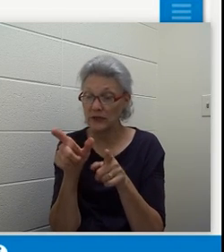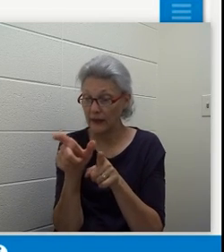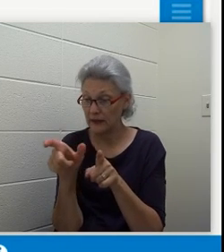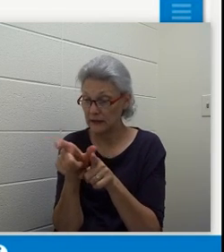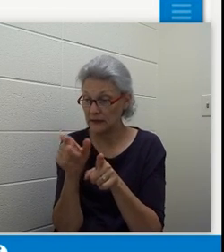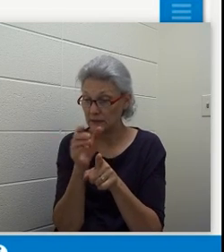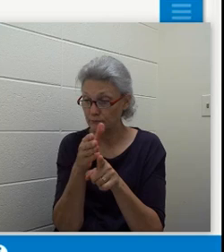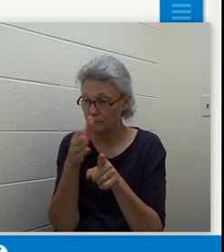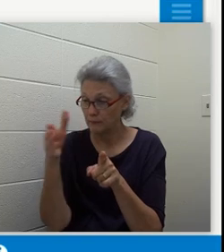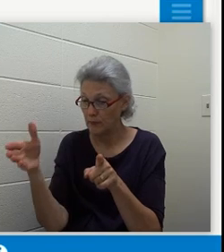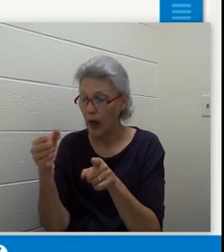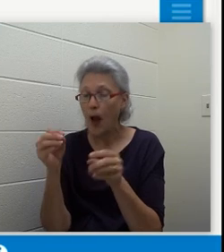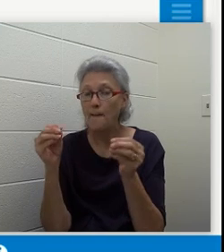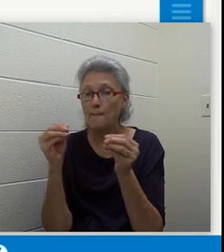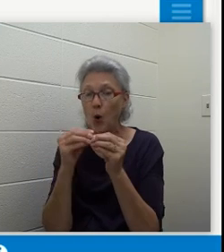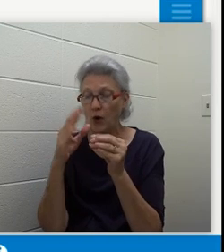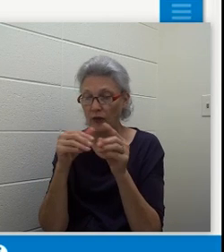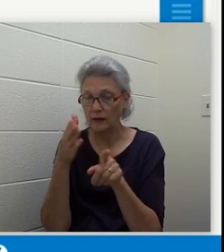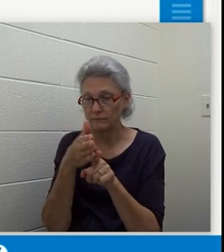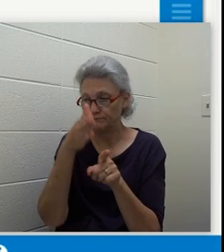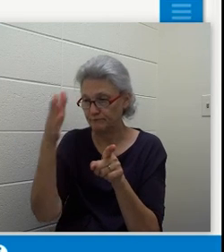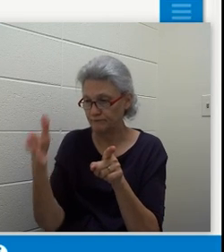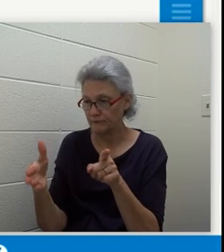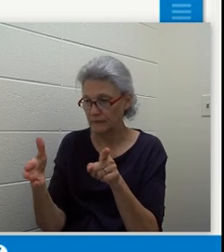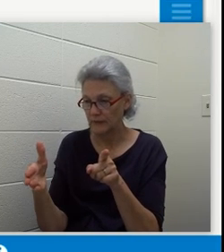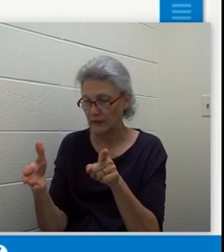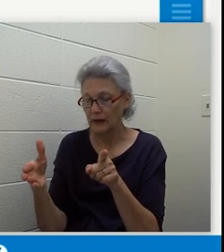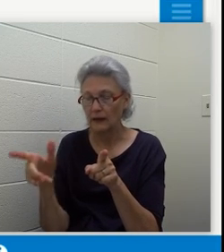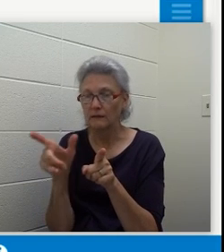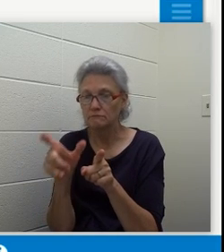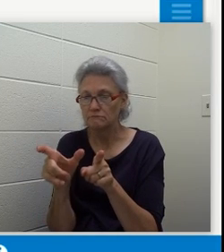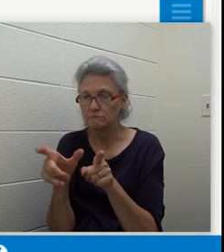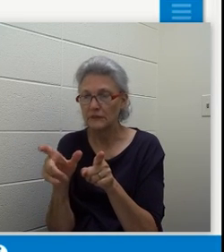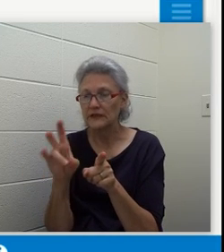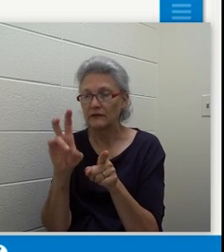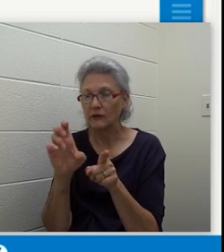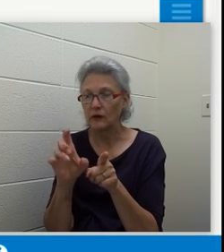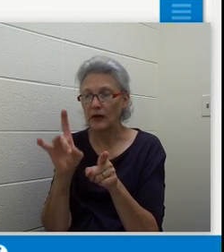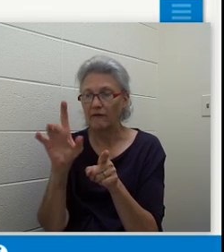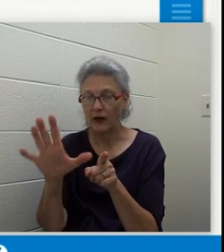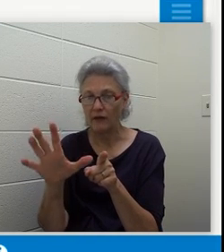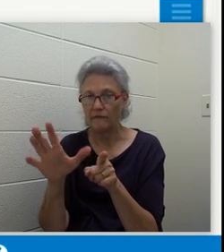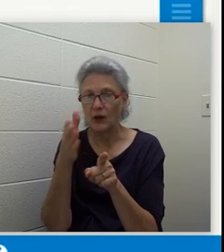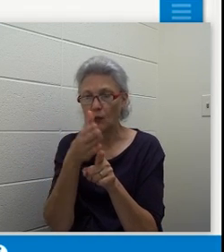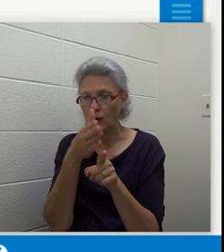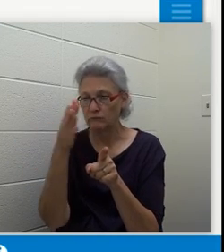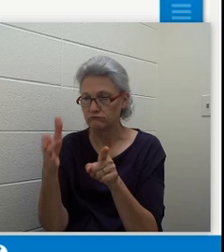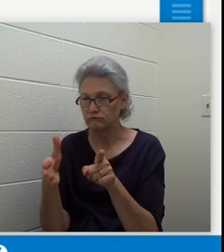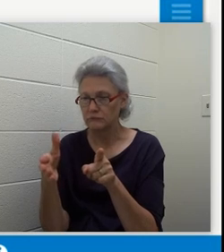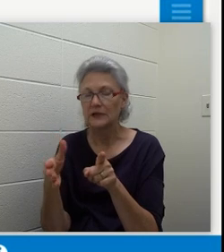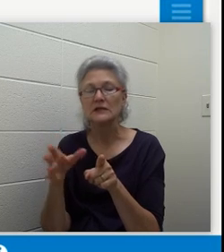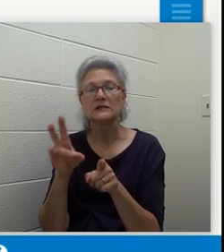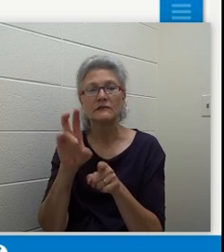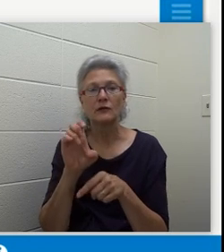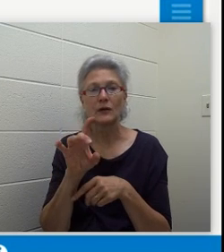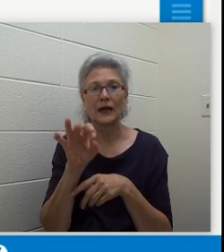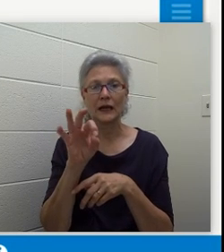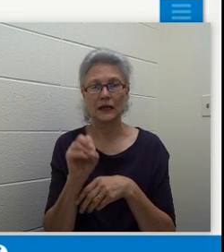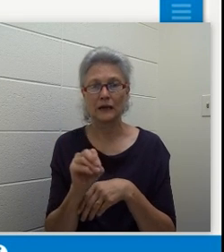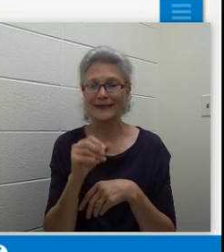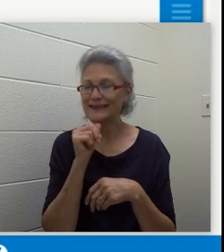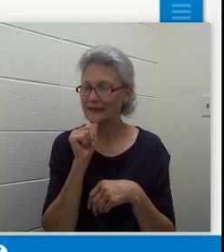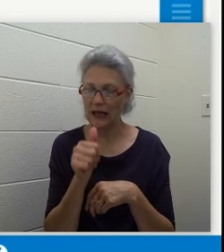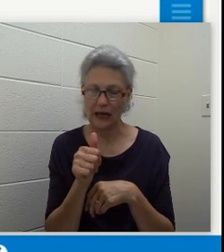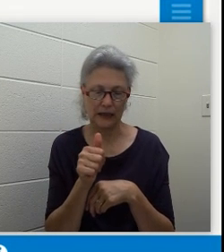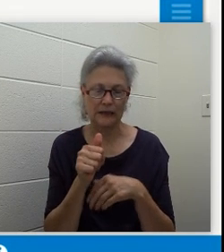on the larger side of 785, then I would be rounding to 790. But it's not, in